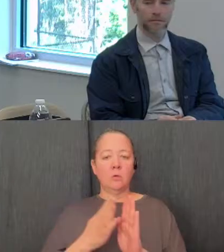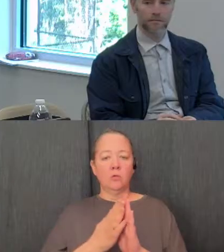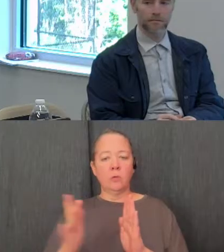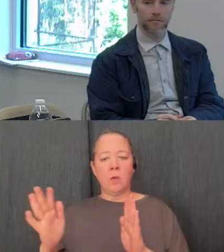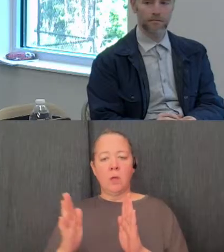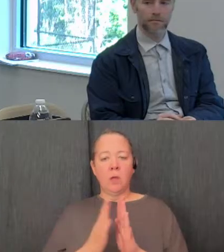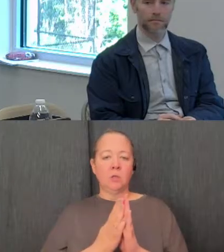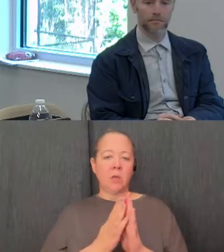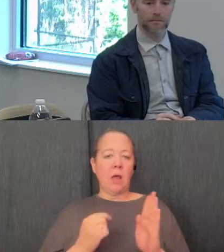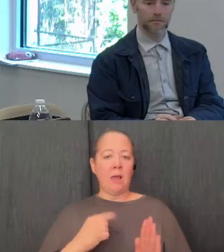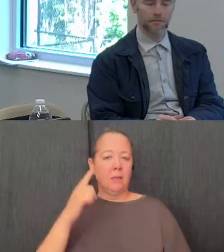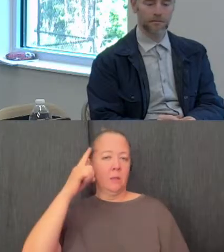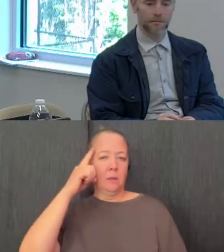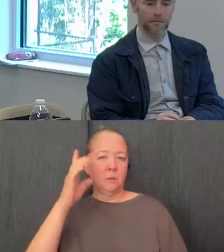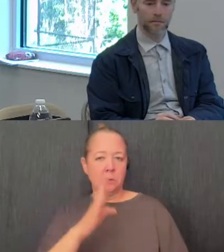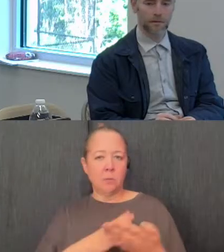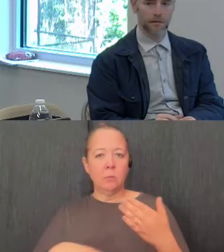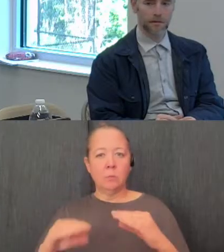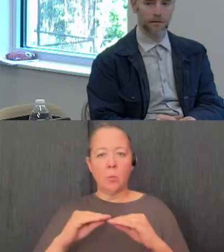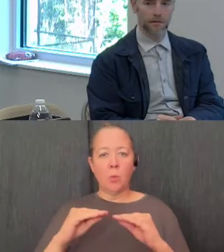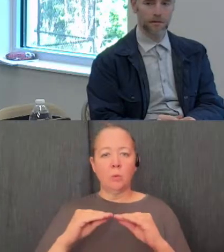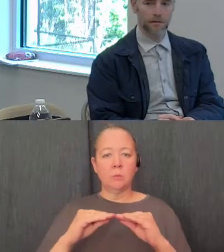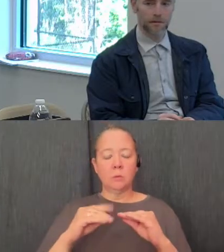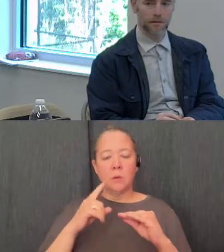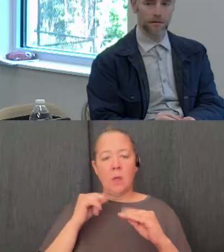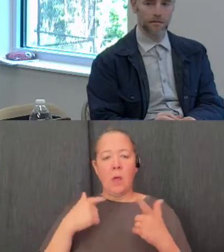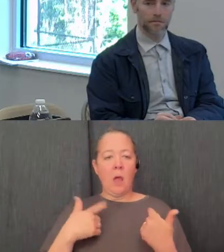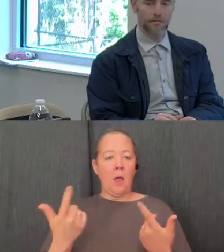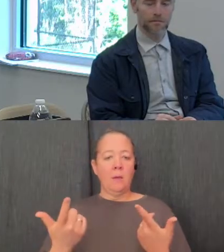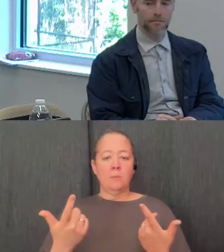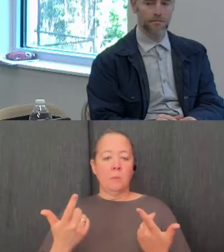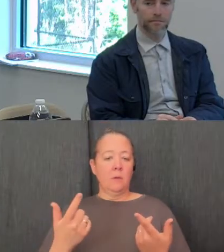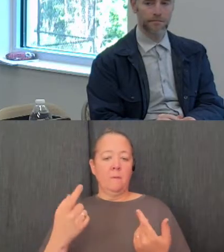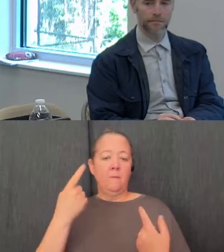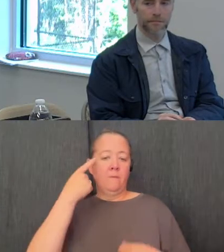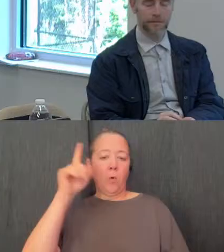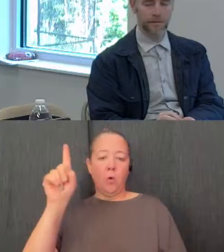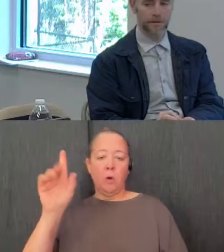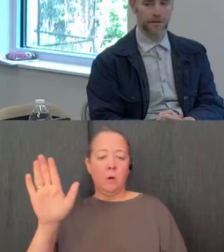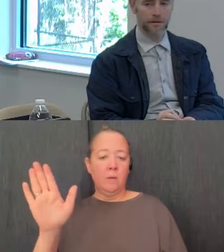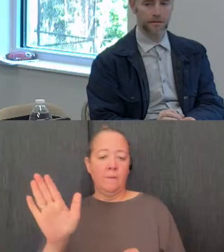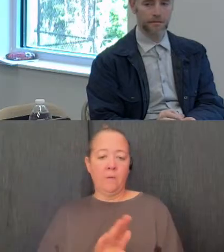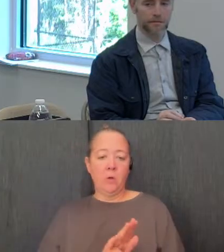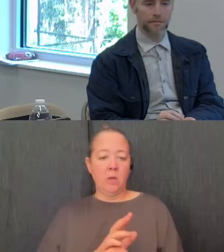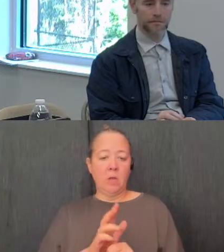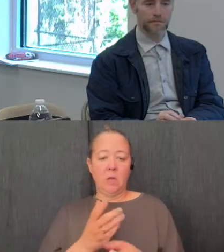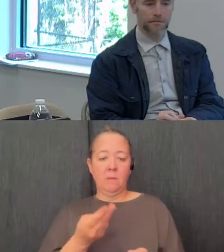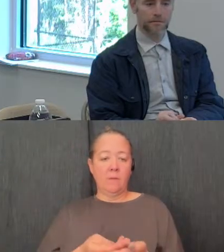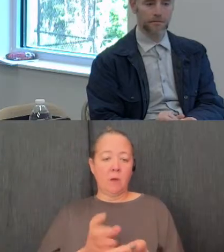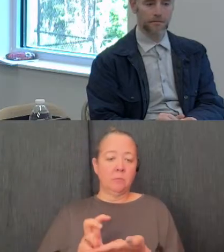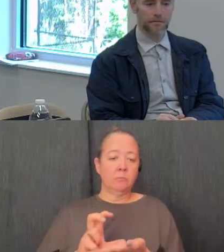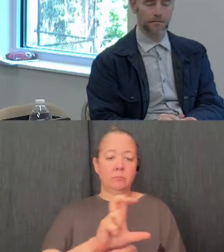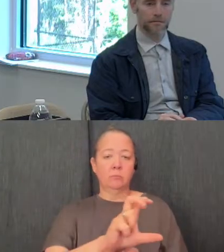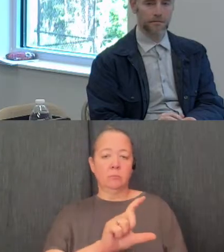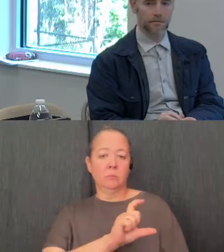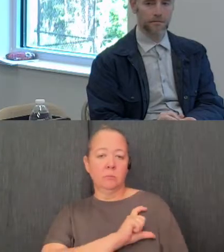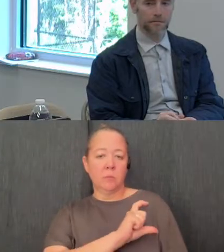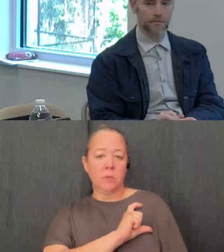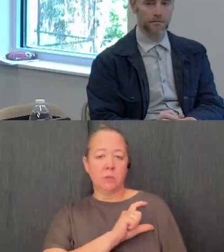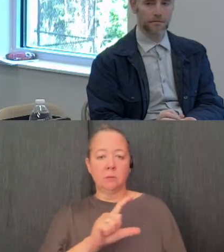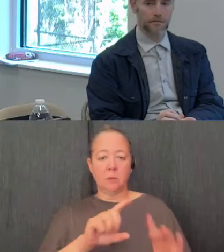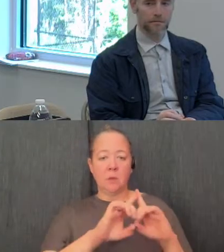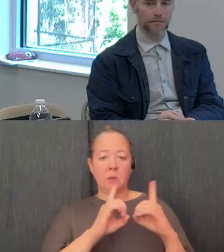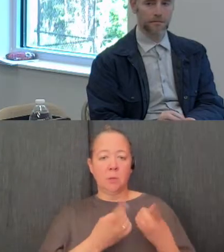at. I'm totally for a fully funded police department, but I agree with former Mayor Riazzi that